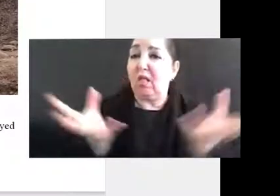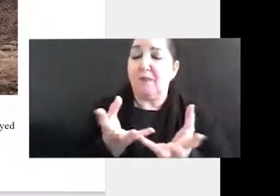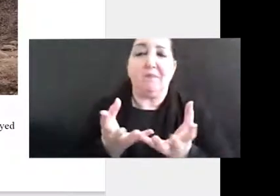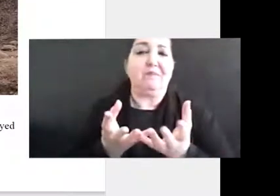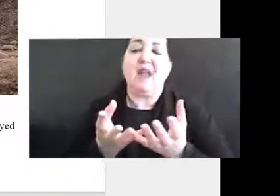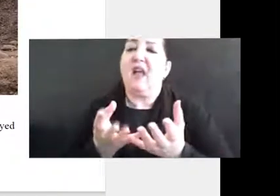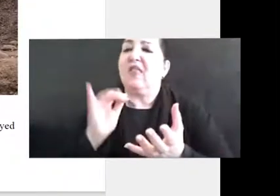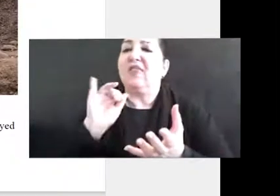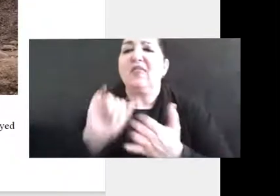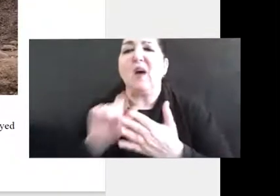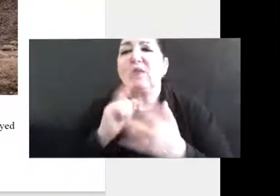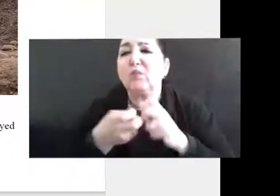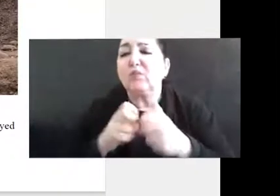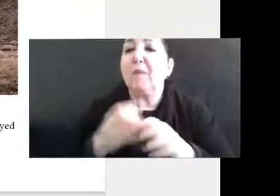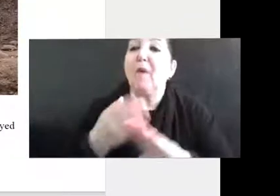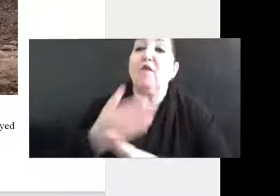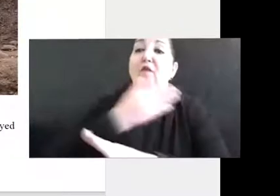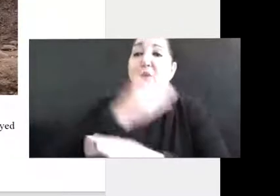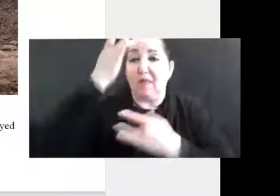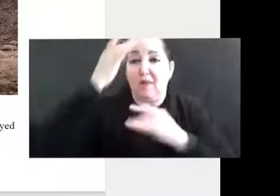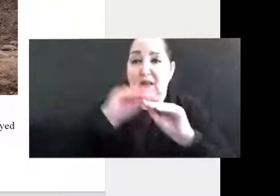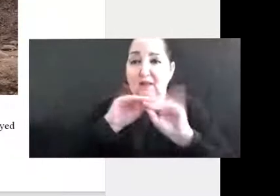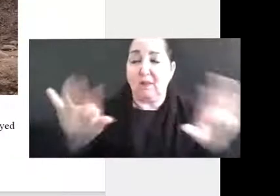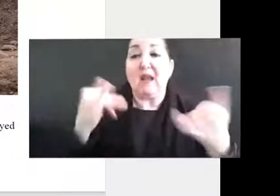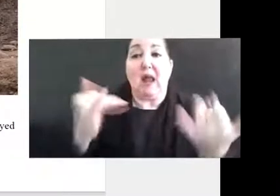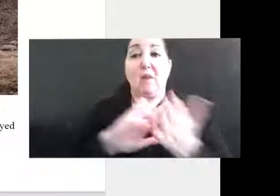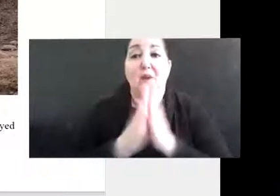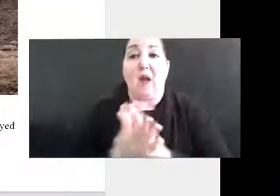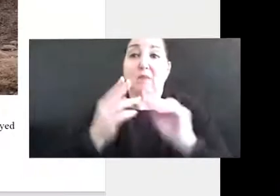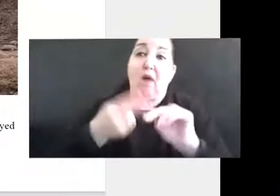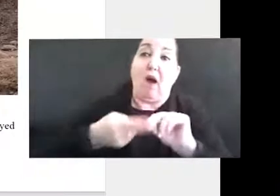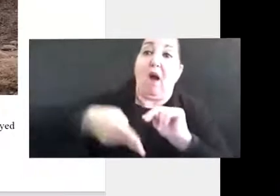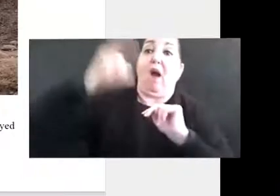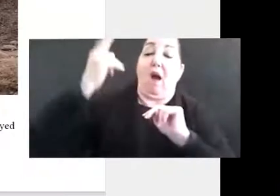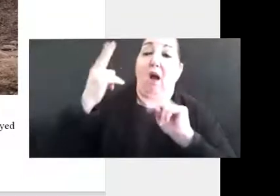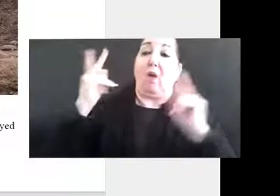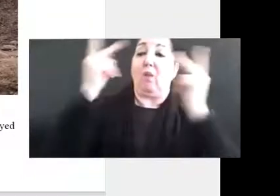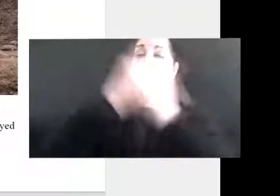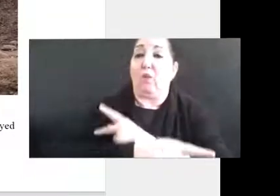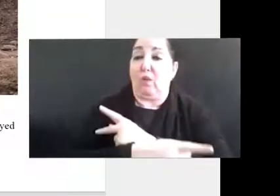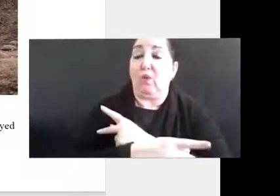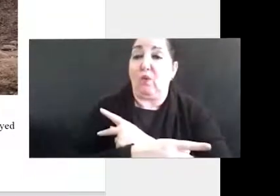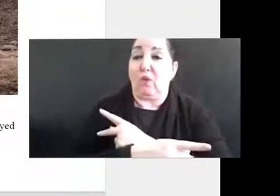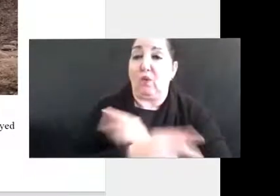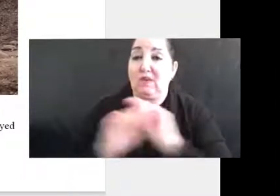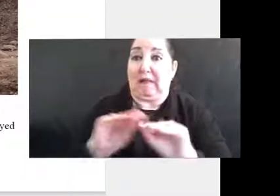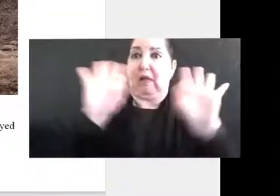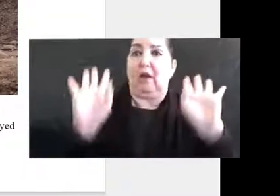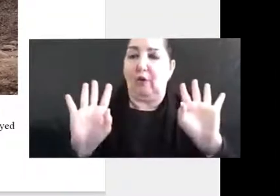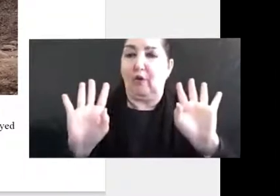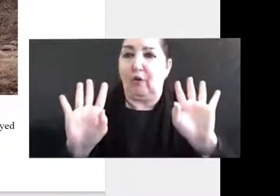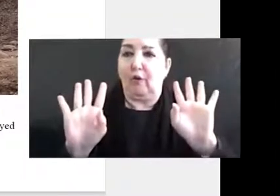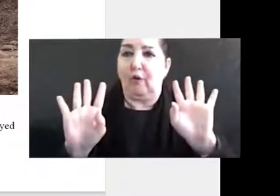These are things that have been problematized even before the pandemic, but now it has become hyper, especially with